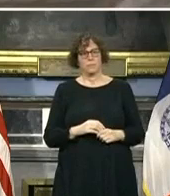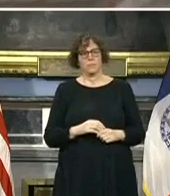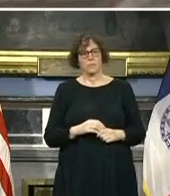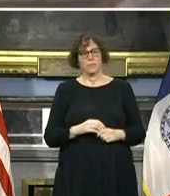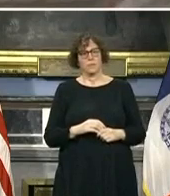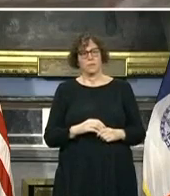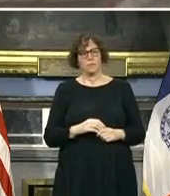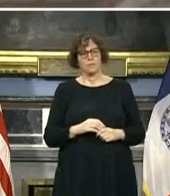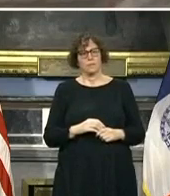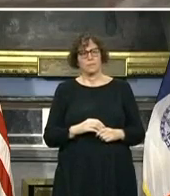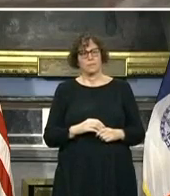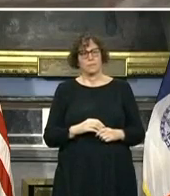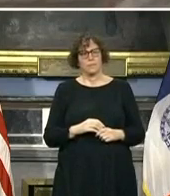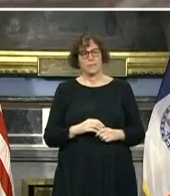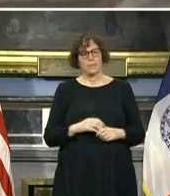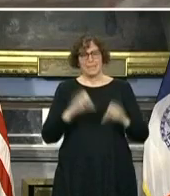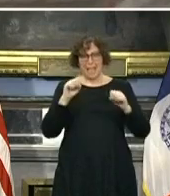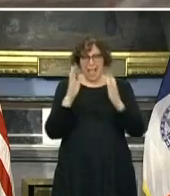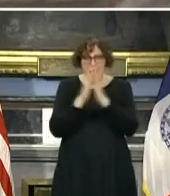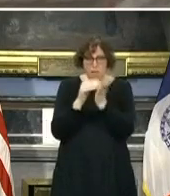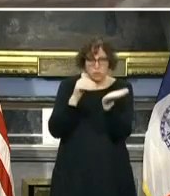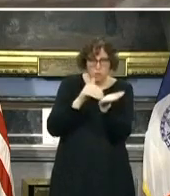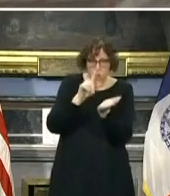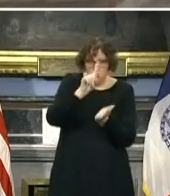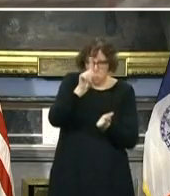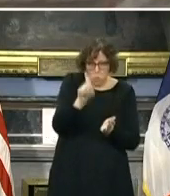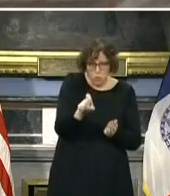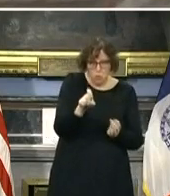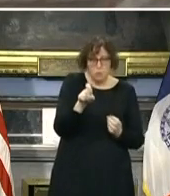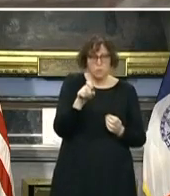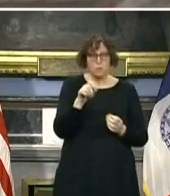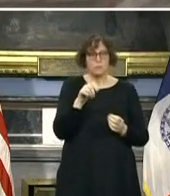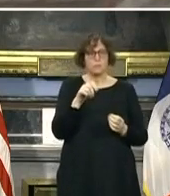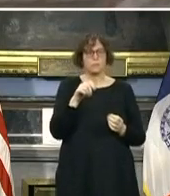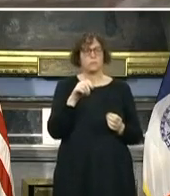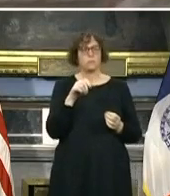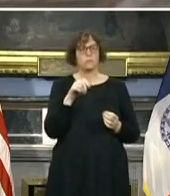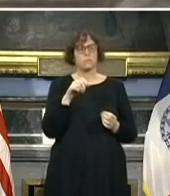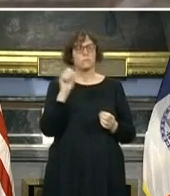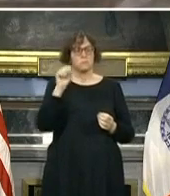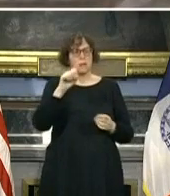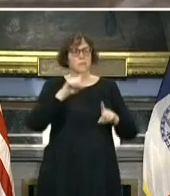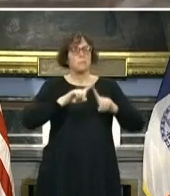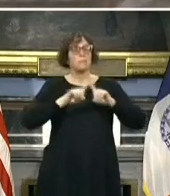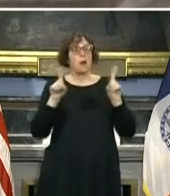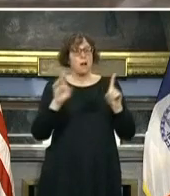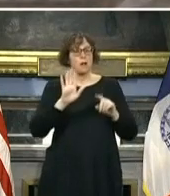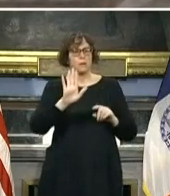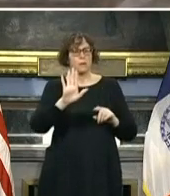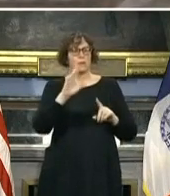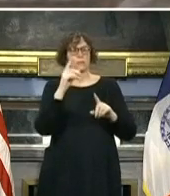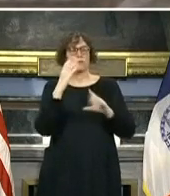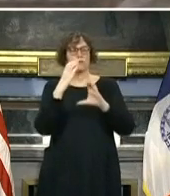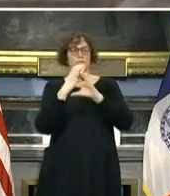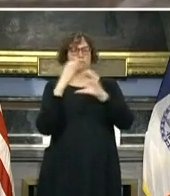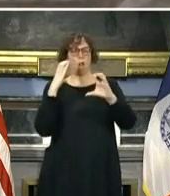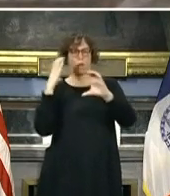truck came at just the wrong time. Hold on a second. Maybe we can move that truck just a little to give you some better ability to be heard.